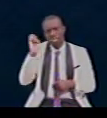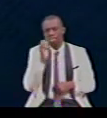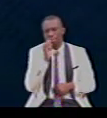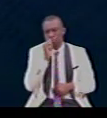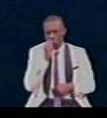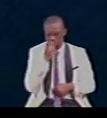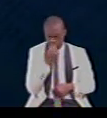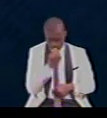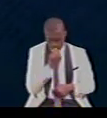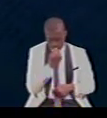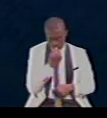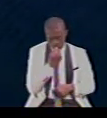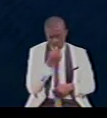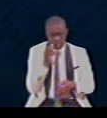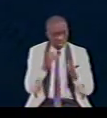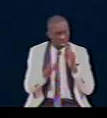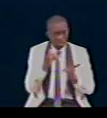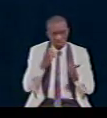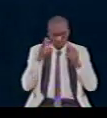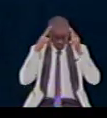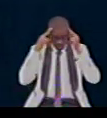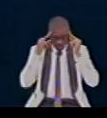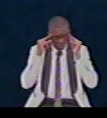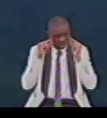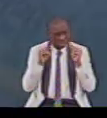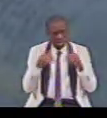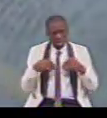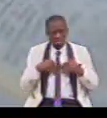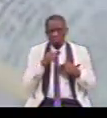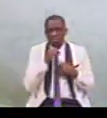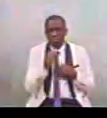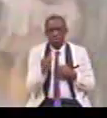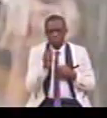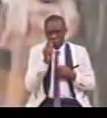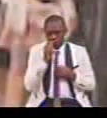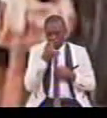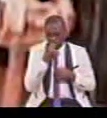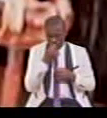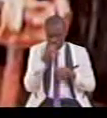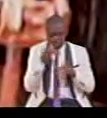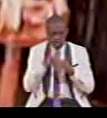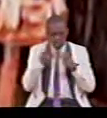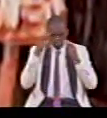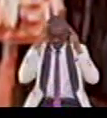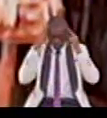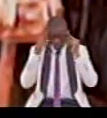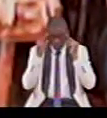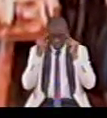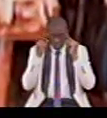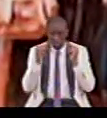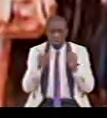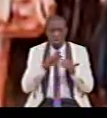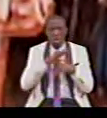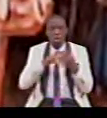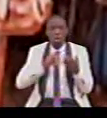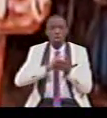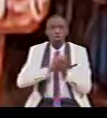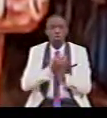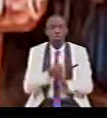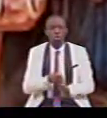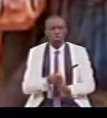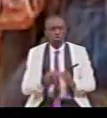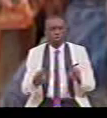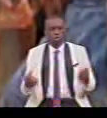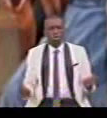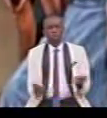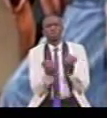if Moses had not endured in Egypt all those confrontations by by